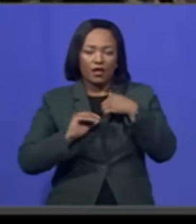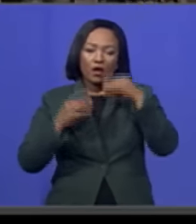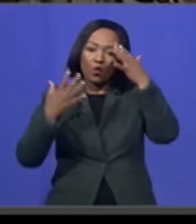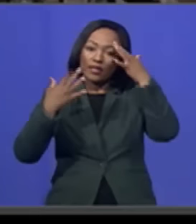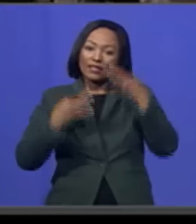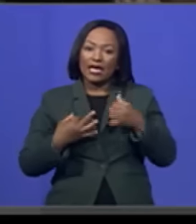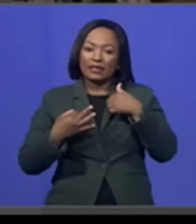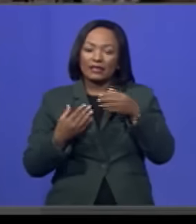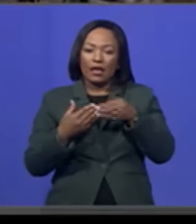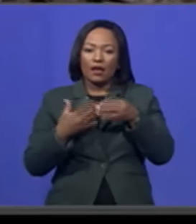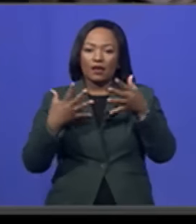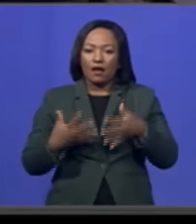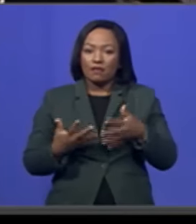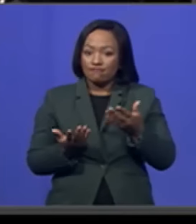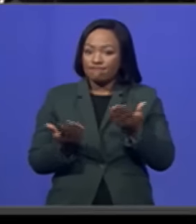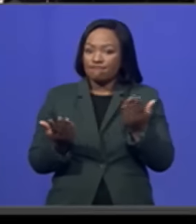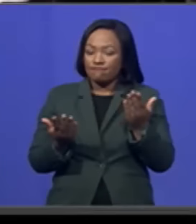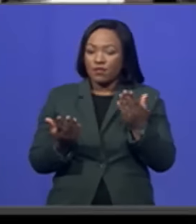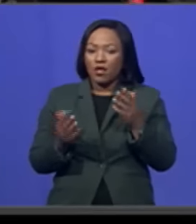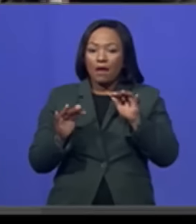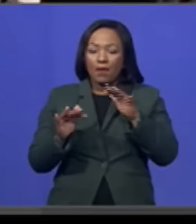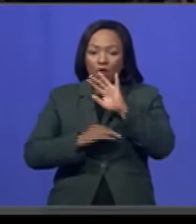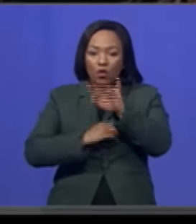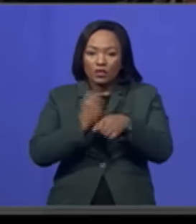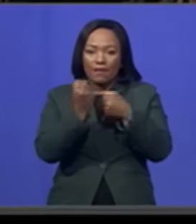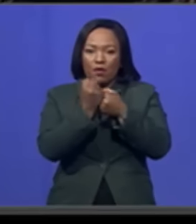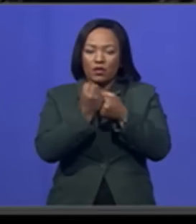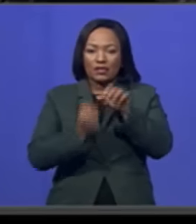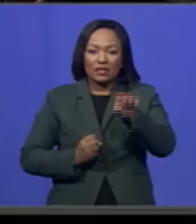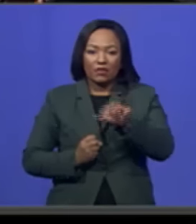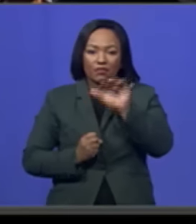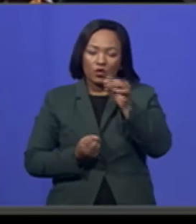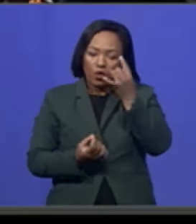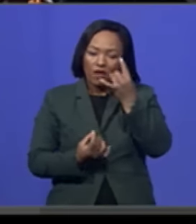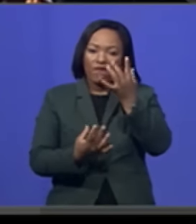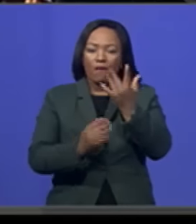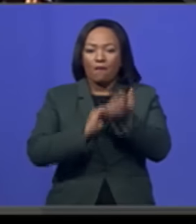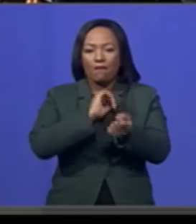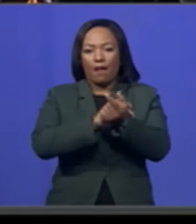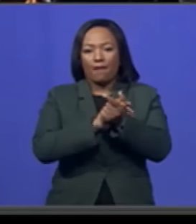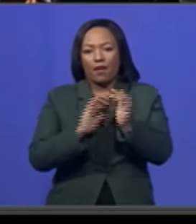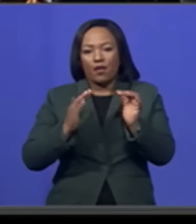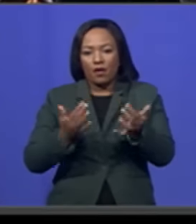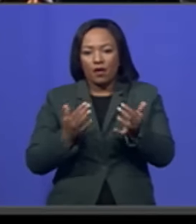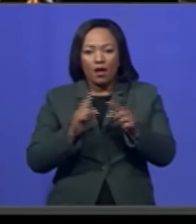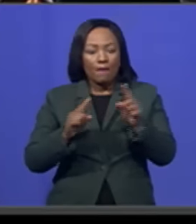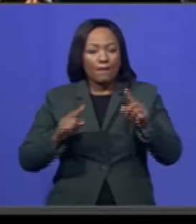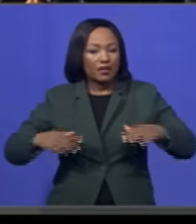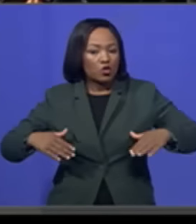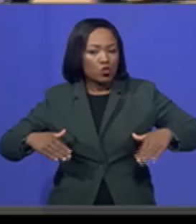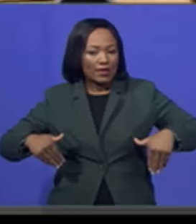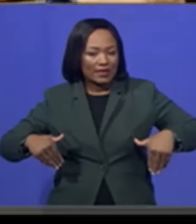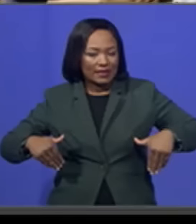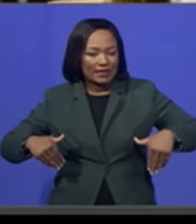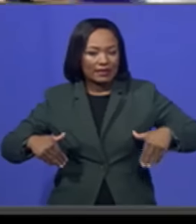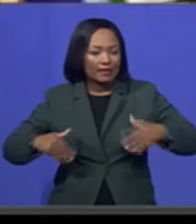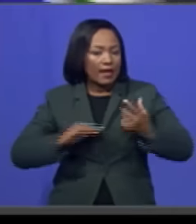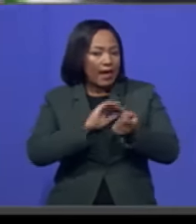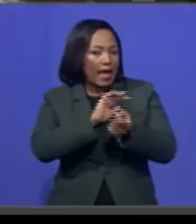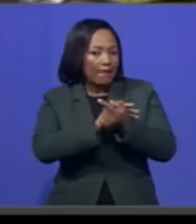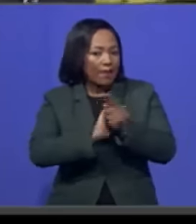leaders and let our followers and everybody in South Africa know what's going to happen on the day. But we have not yet said what's going to